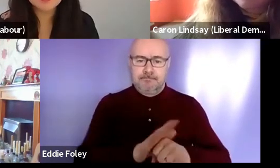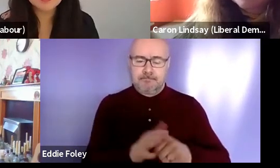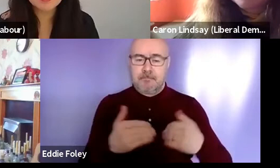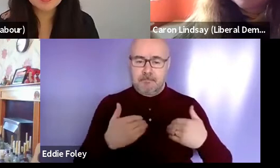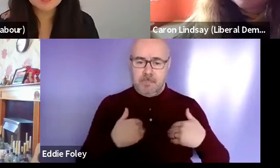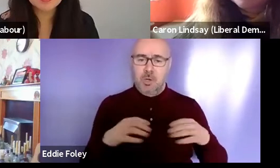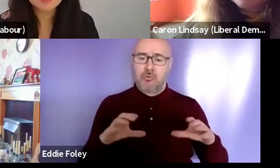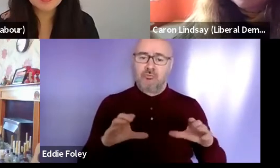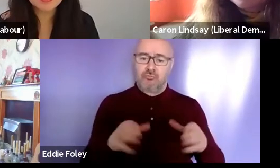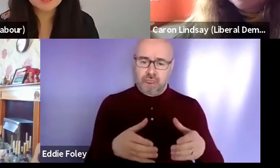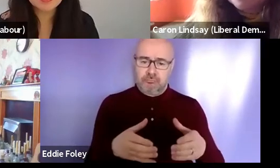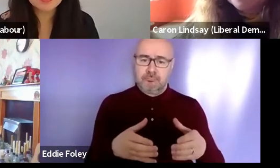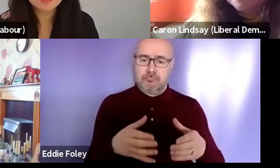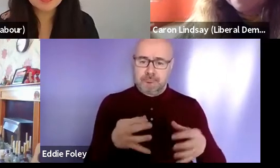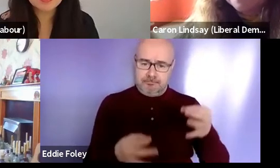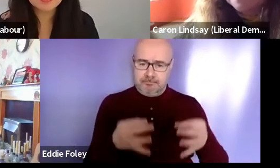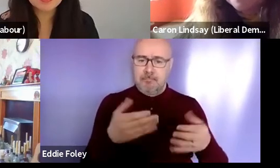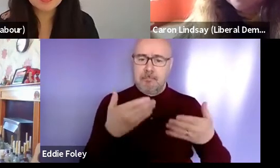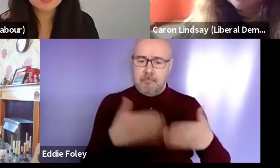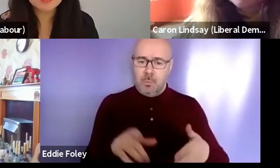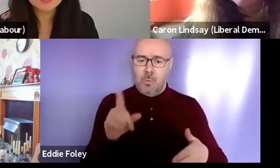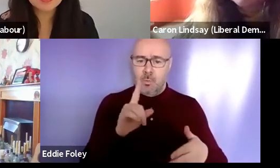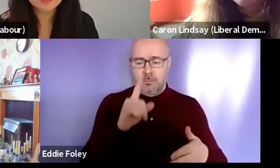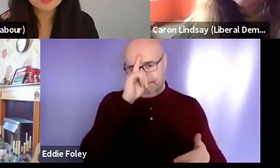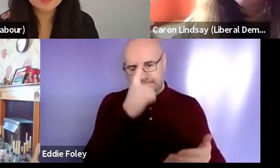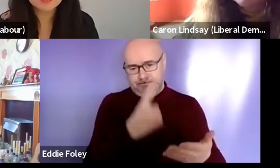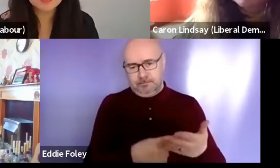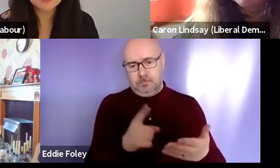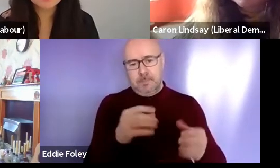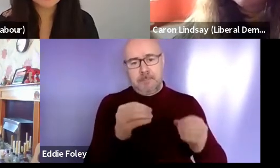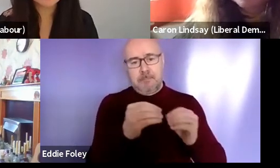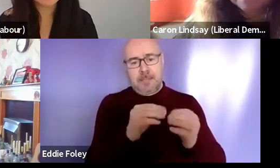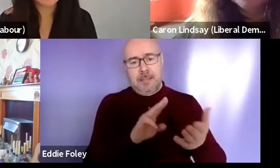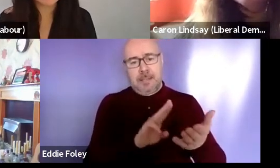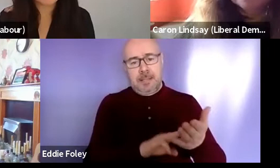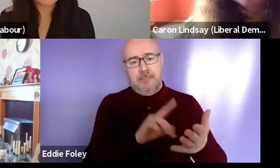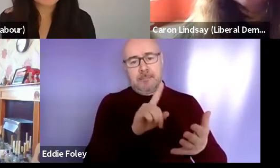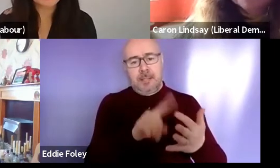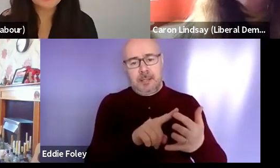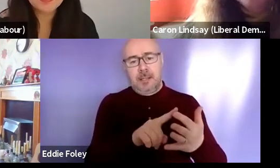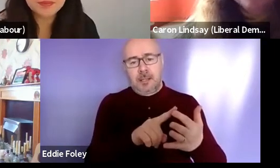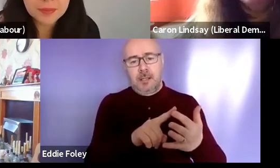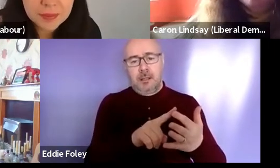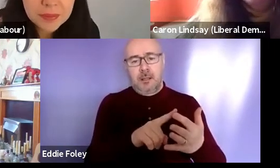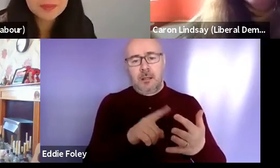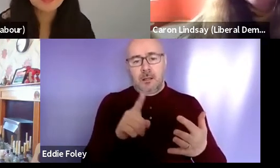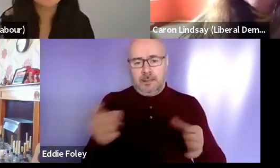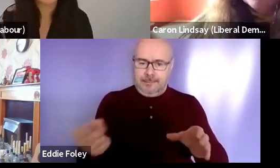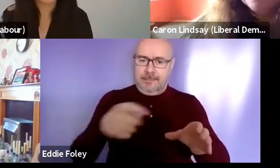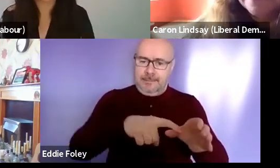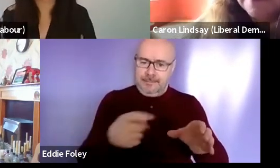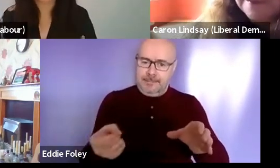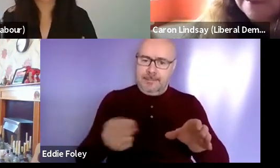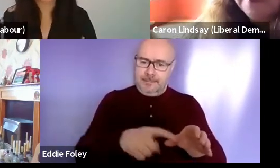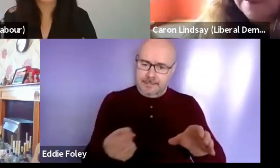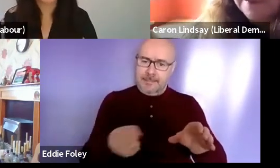introducing mechanisms for BAME and disabled candidates, ensuring that the top spot of all of our regional lists are reserved for people who